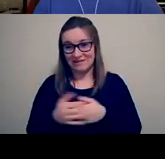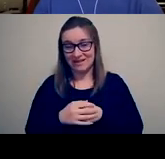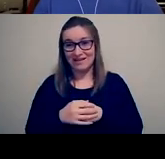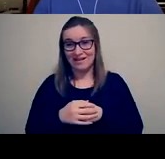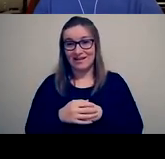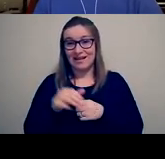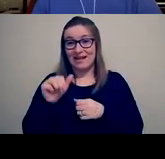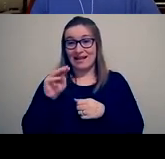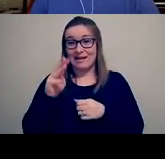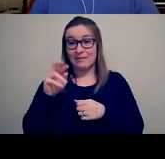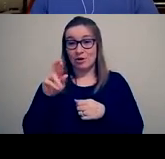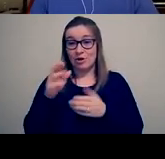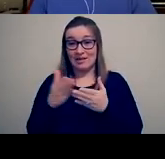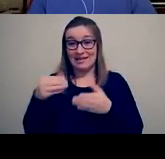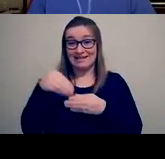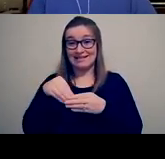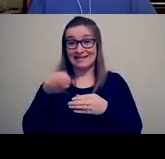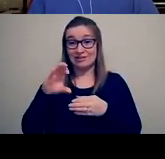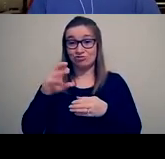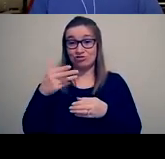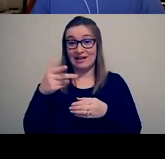Amber, are there things in the chat that